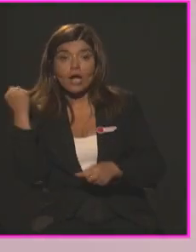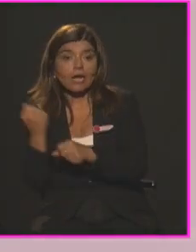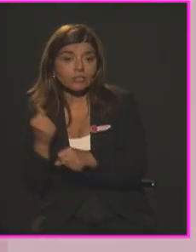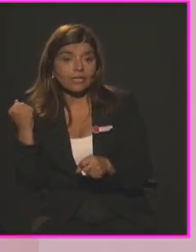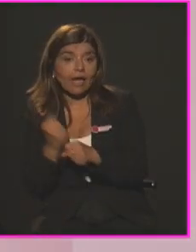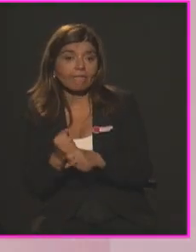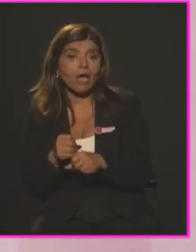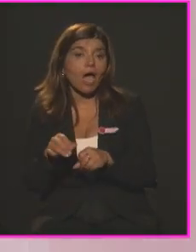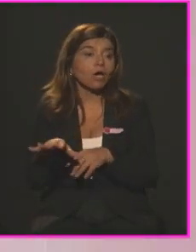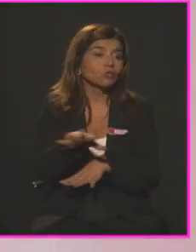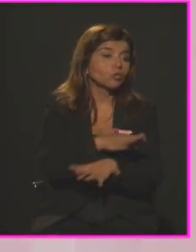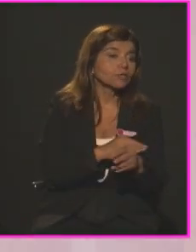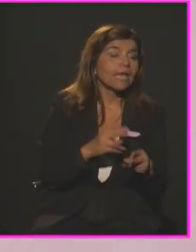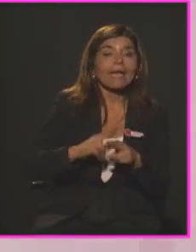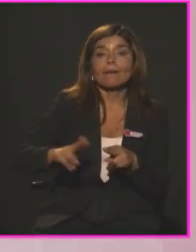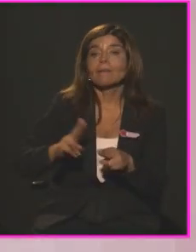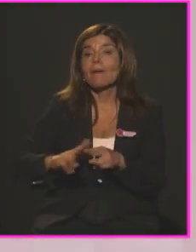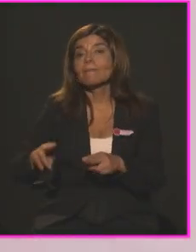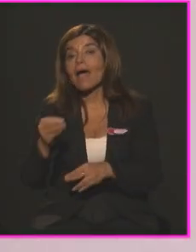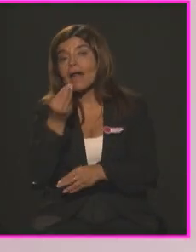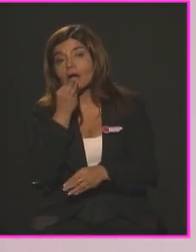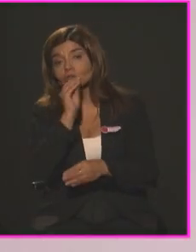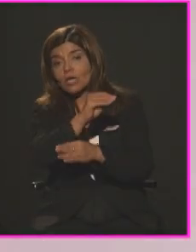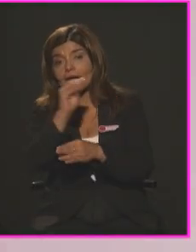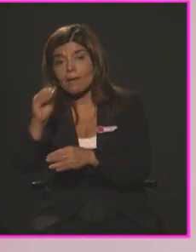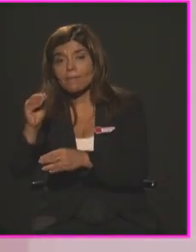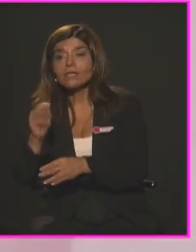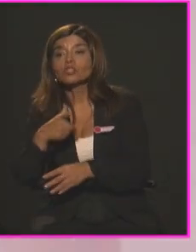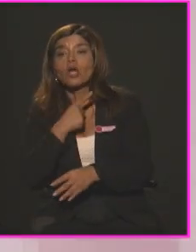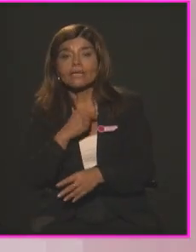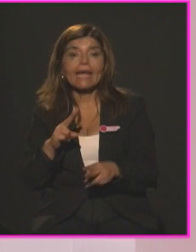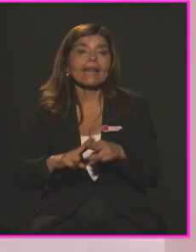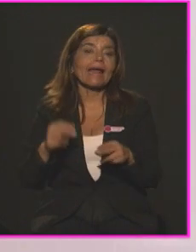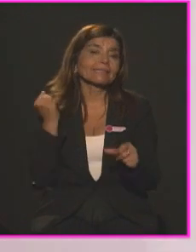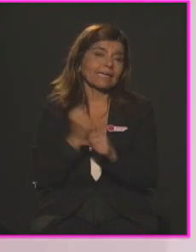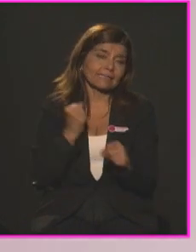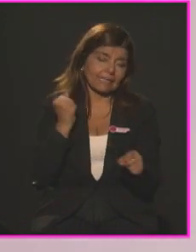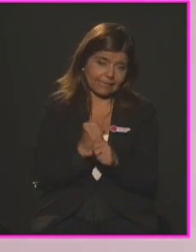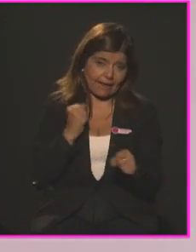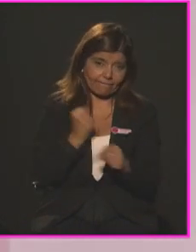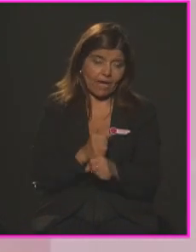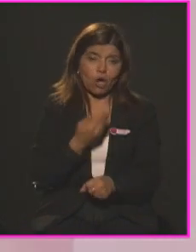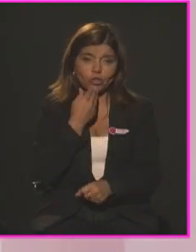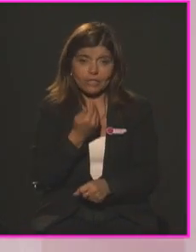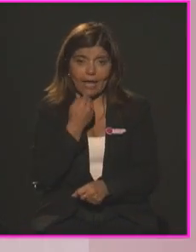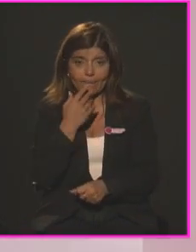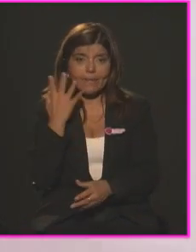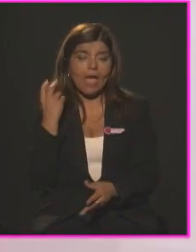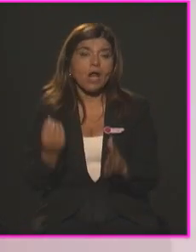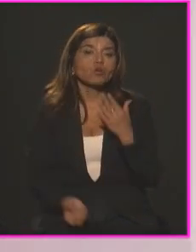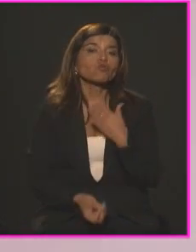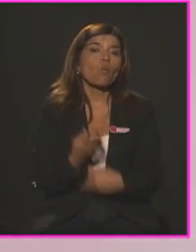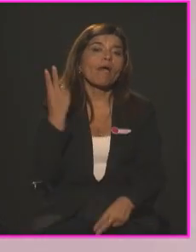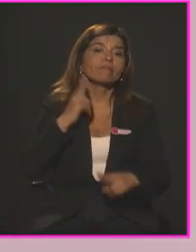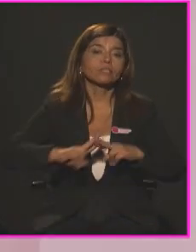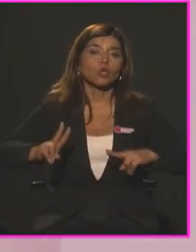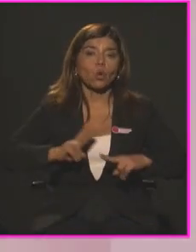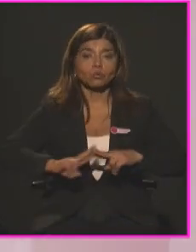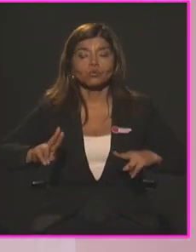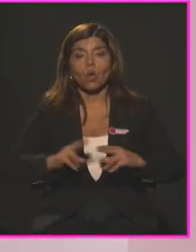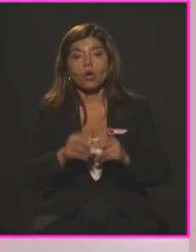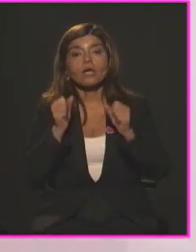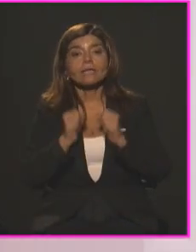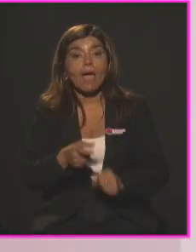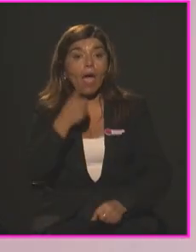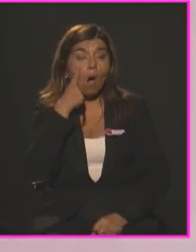actually want to do this work. There's also new solutions that can be tried. Some of them are tech solutions, some